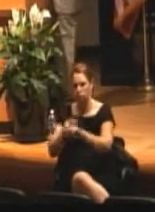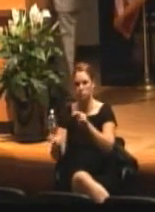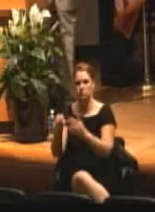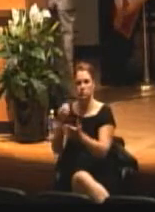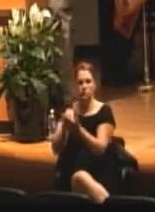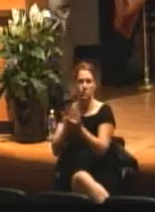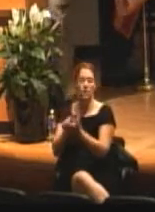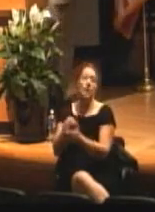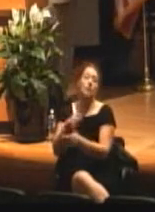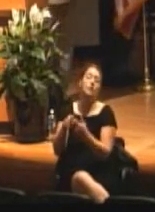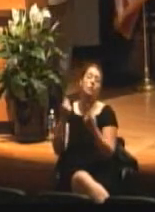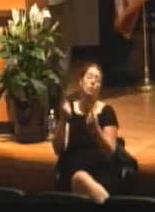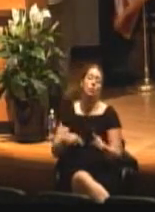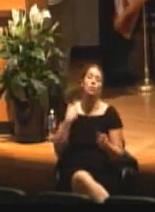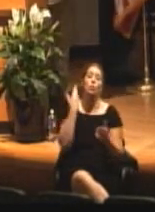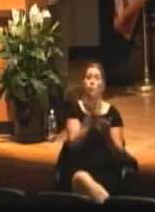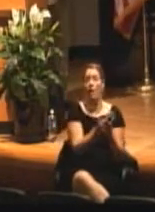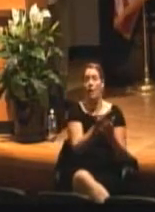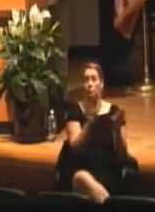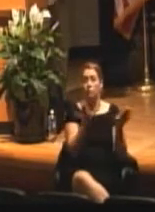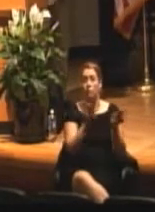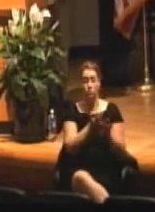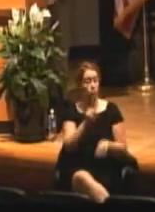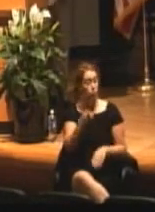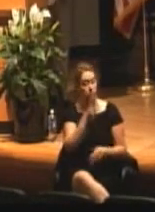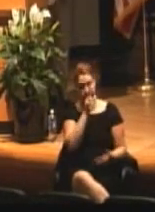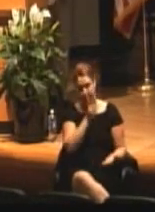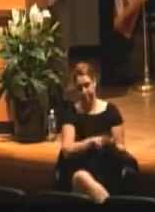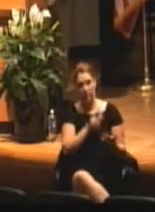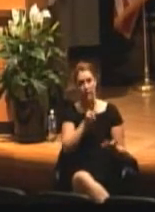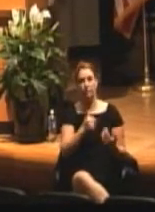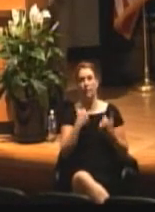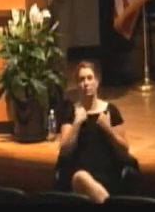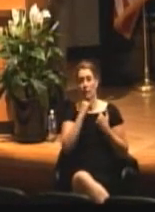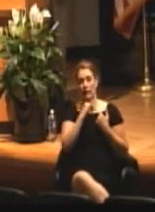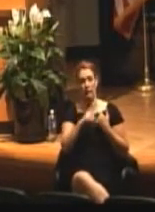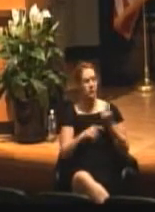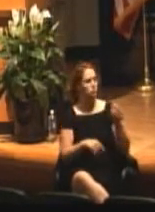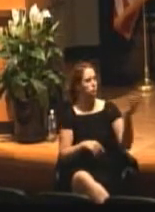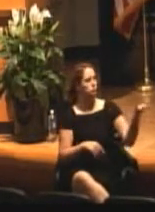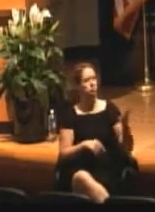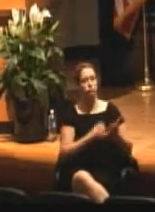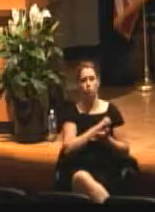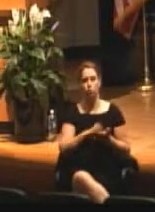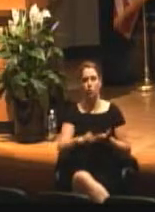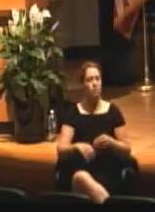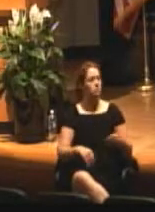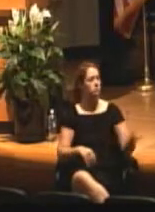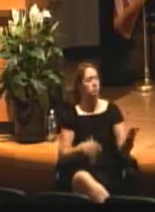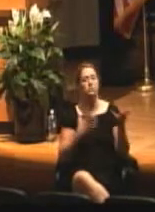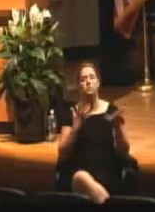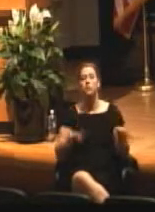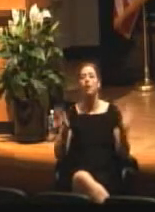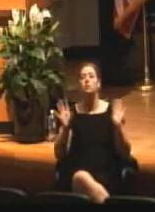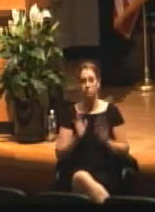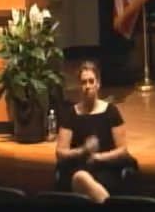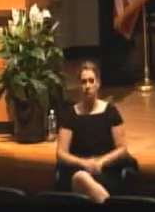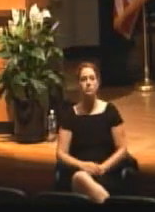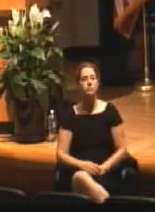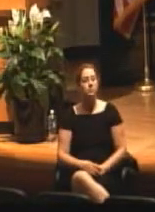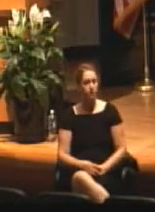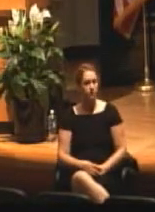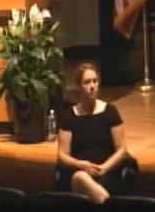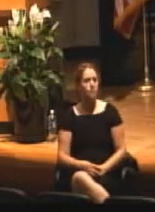all you have to worry about is signing, taking your ID and your check, and then you're done. So, and that's going to be